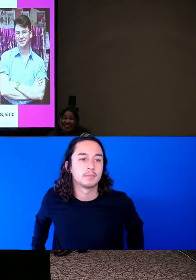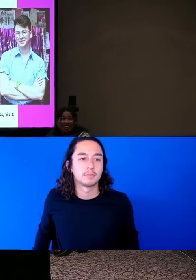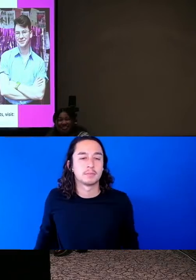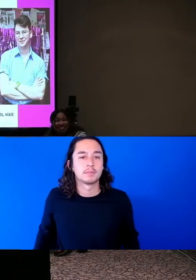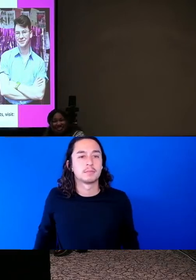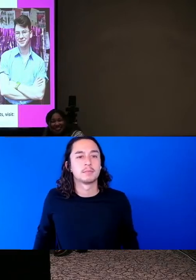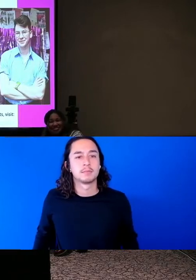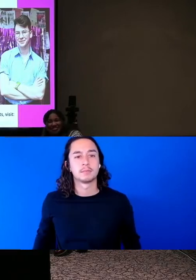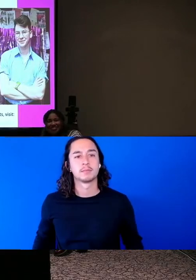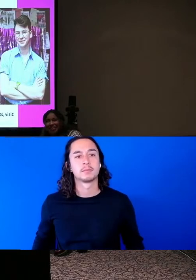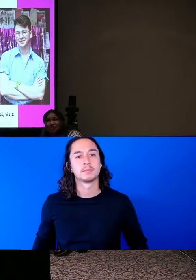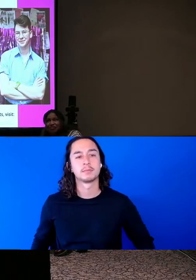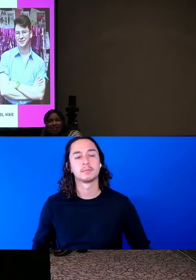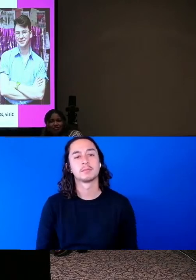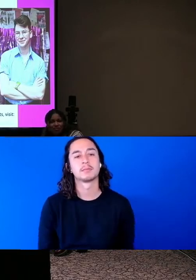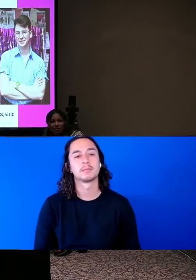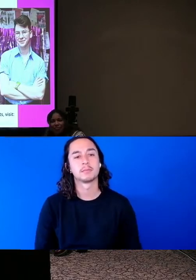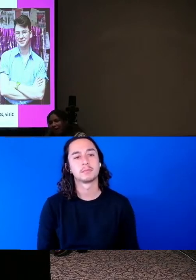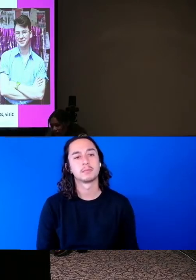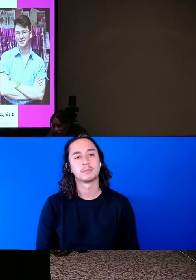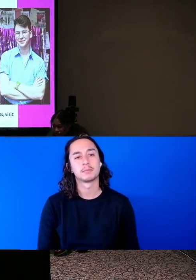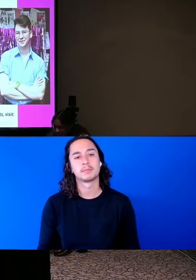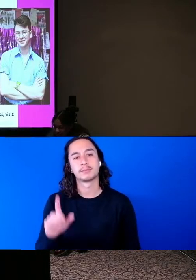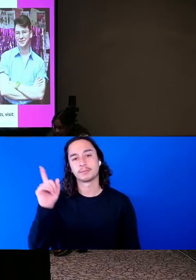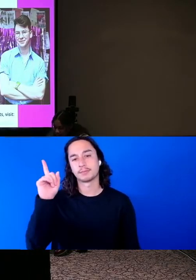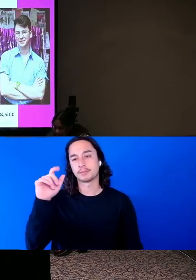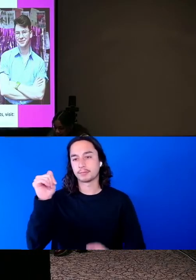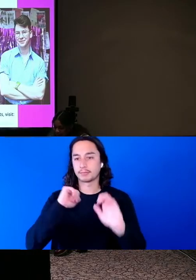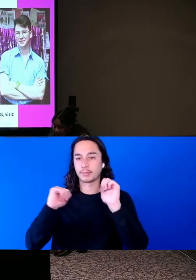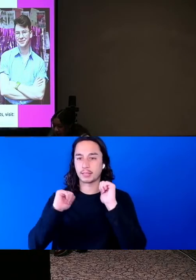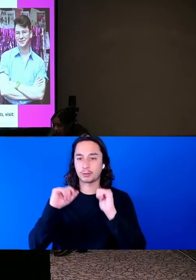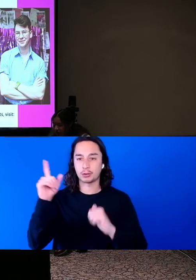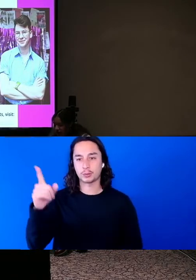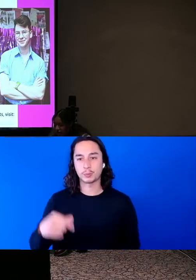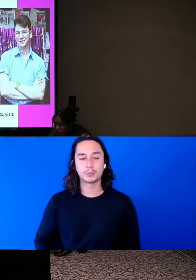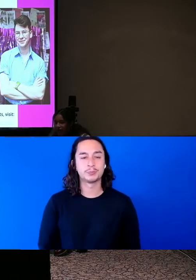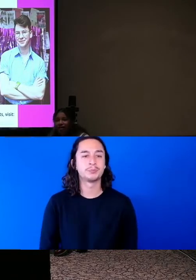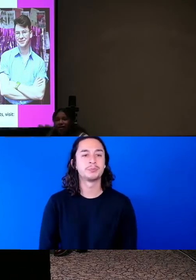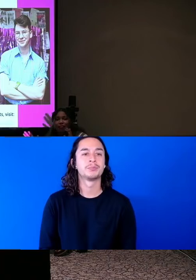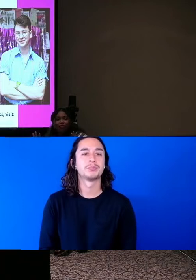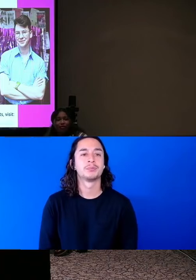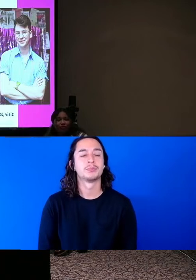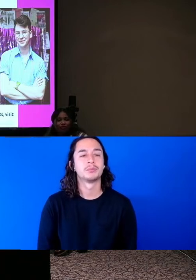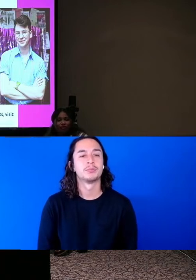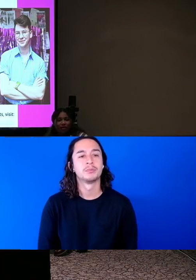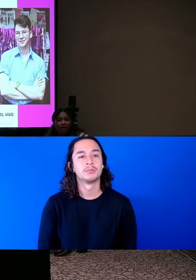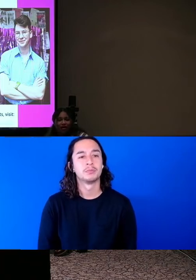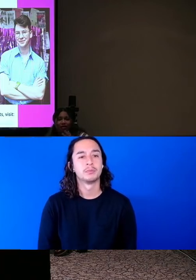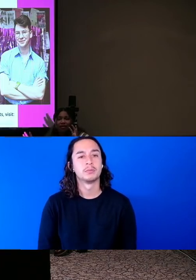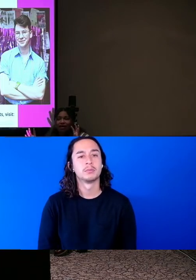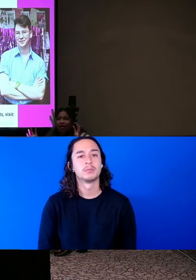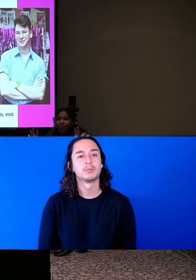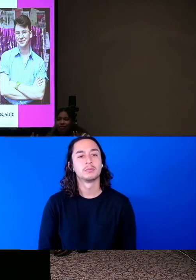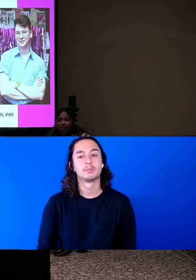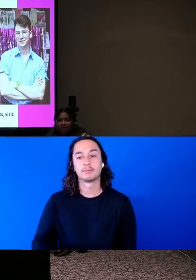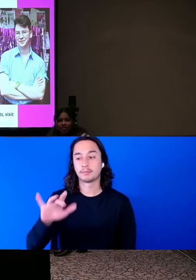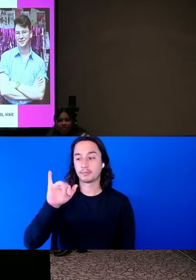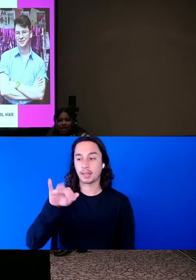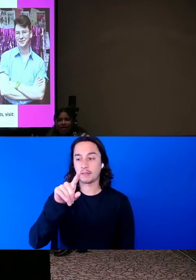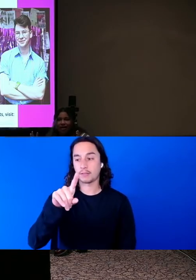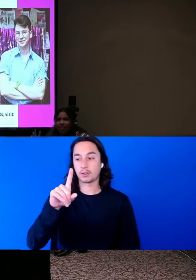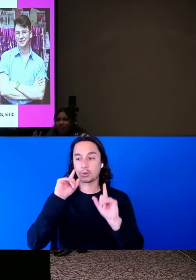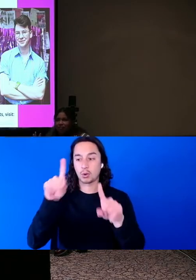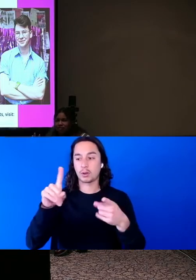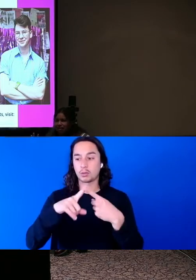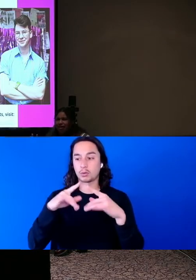At Kelly Strayhorn, which is at 5941 Penn Ave. And there are actually, if you're going to the party